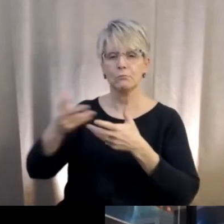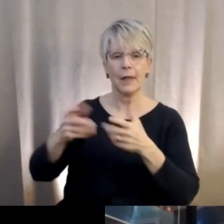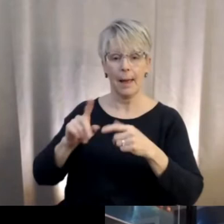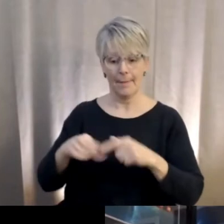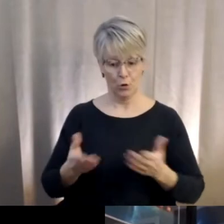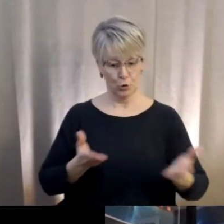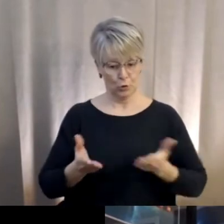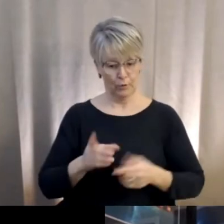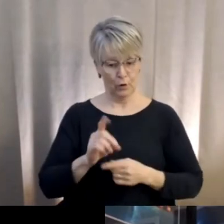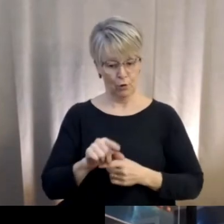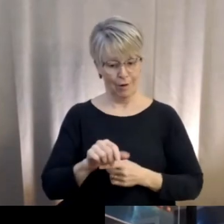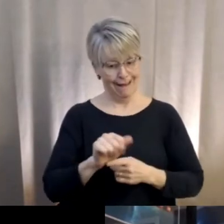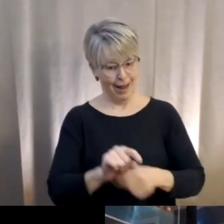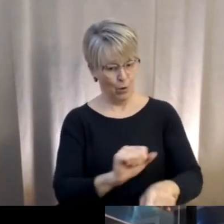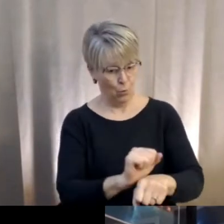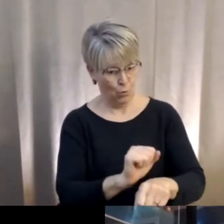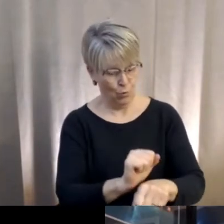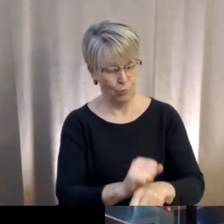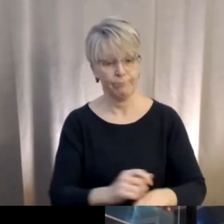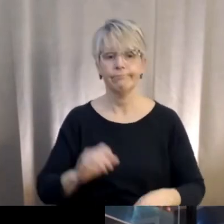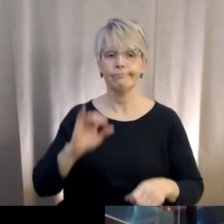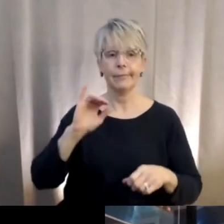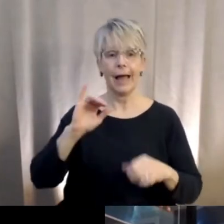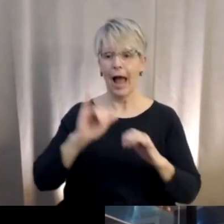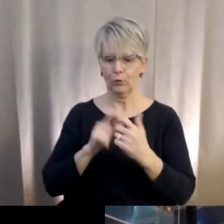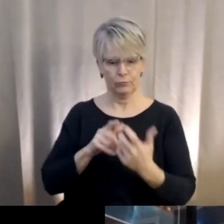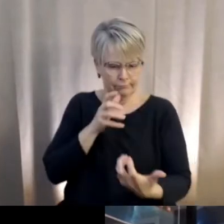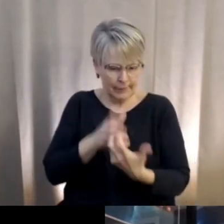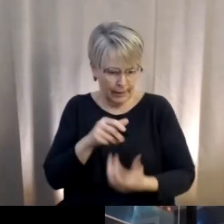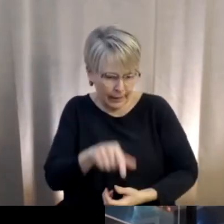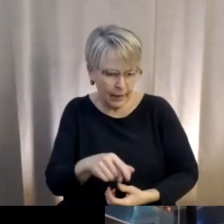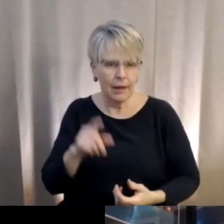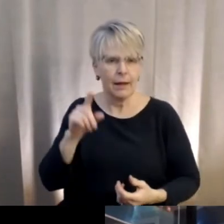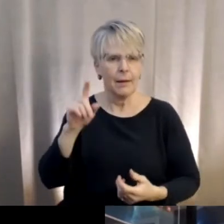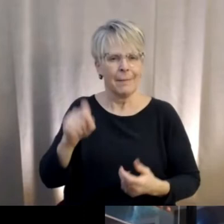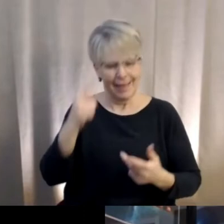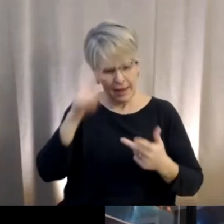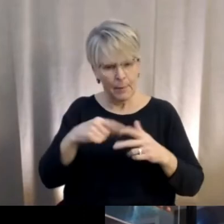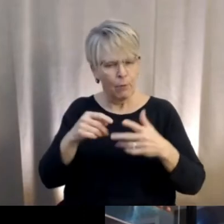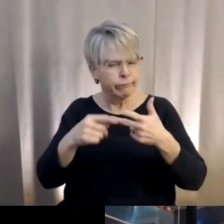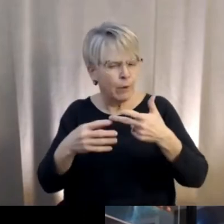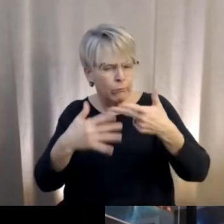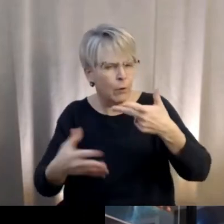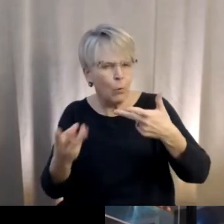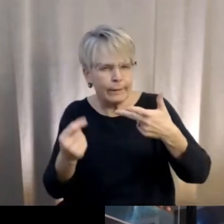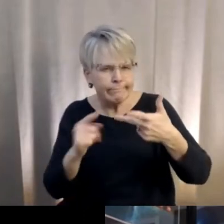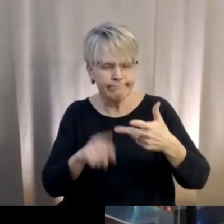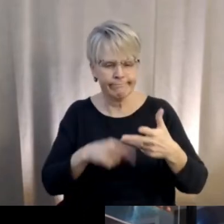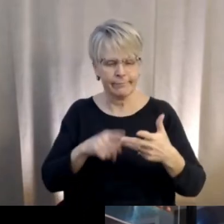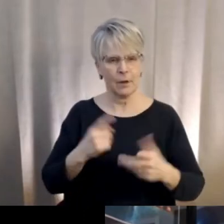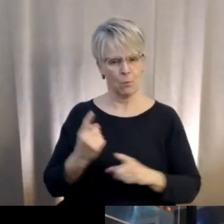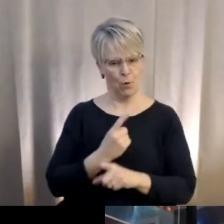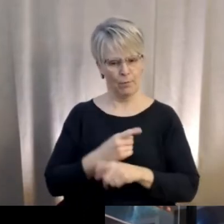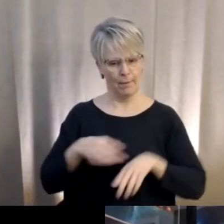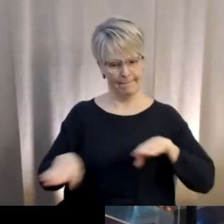in the workplace, how to accommodate, things to think about, and also appropriate conduct when you're around